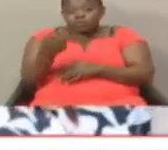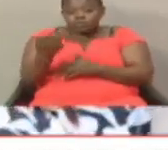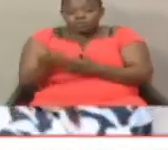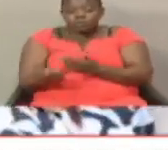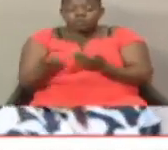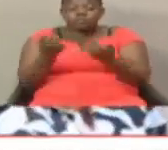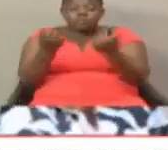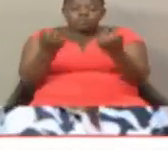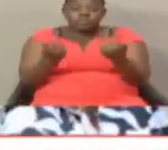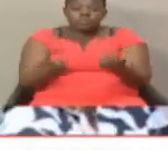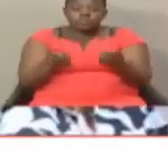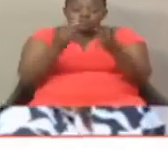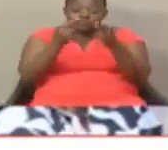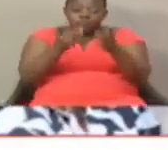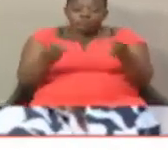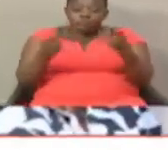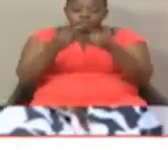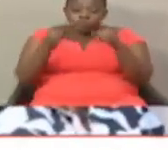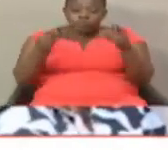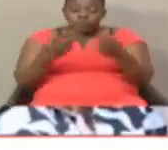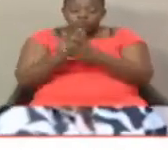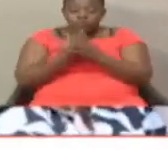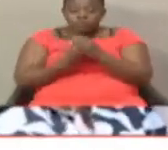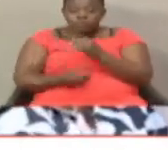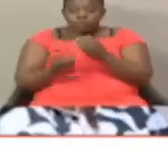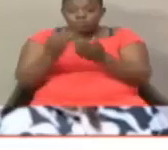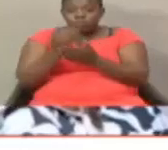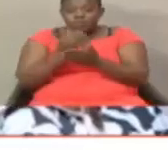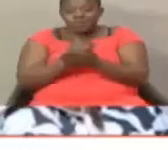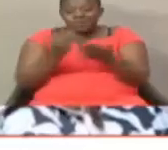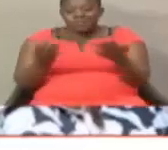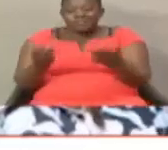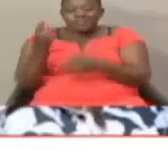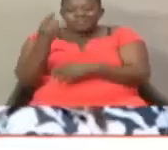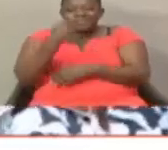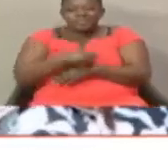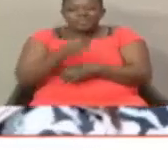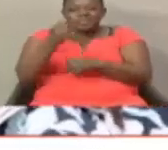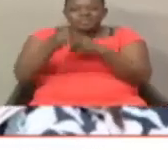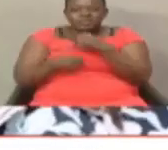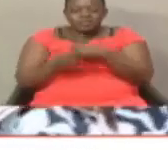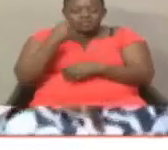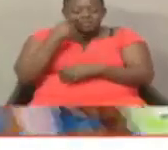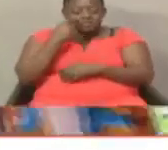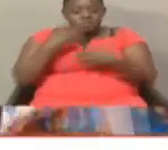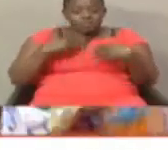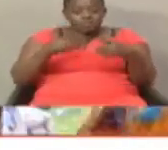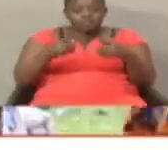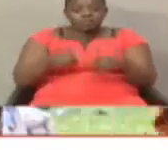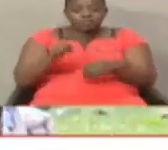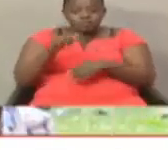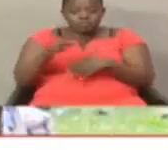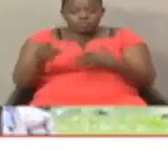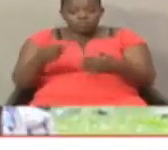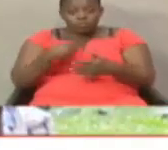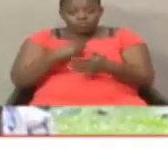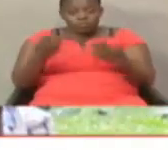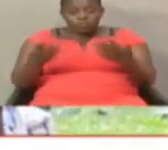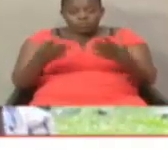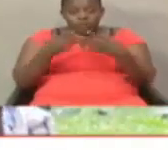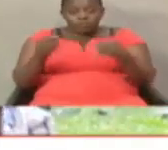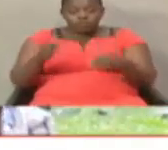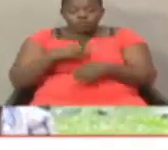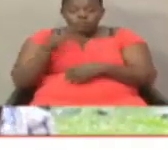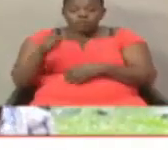kati essuubi litandise okubaggwamu nti olw'ennaku okuyitawo emirambo gyabwe tegizuulwa. Nze nafiiriddwa mukoddomi